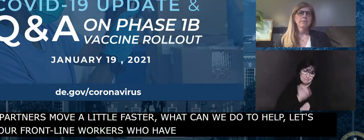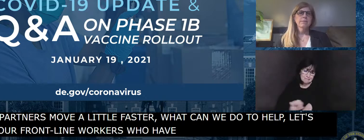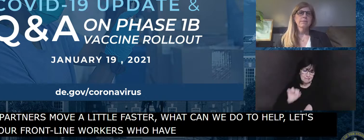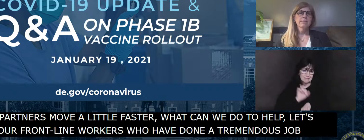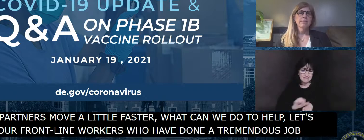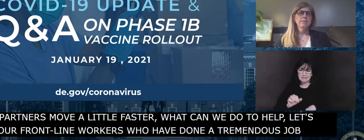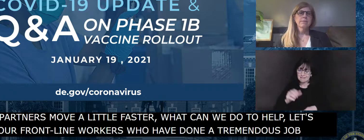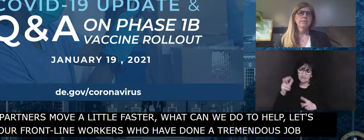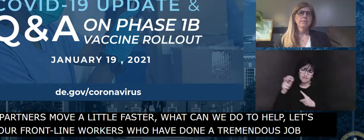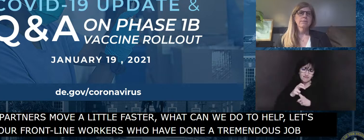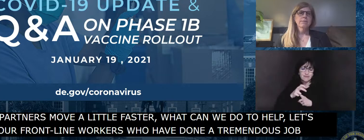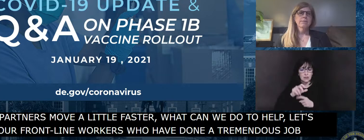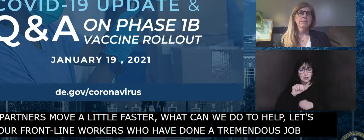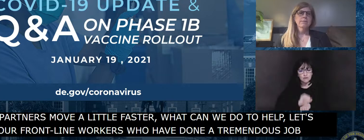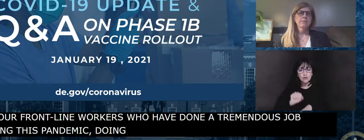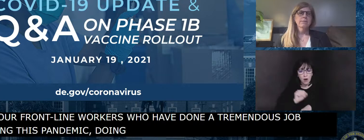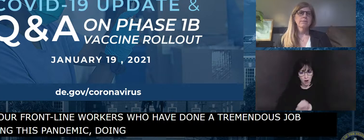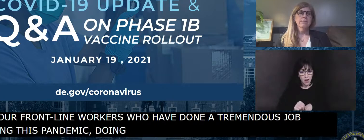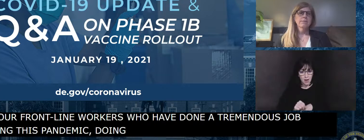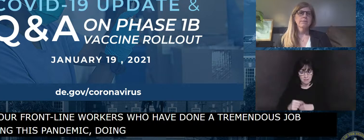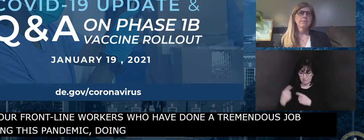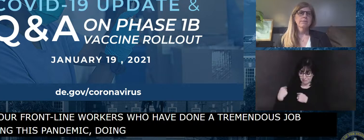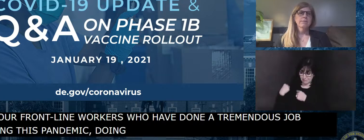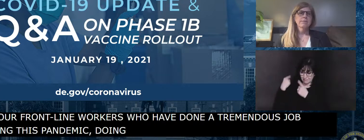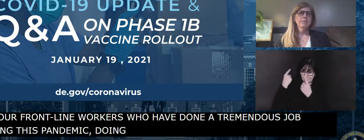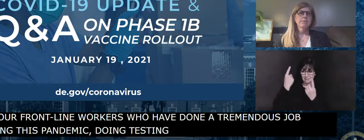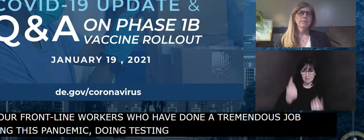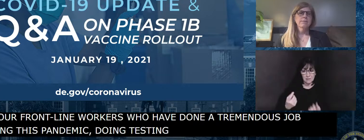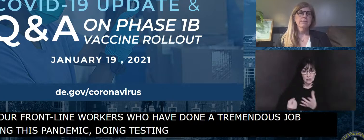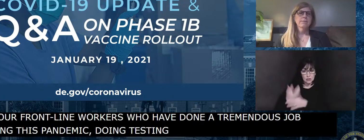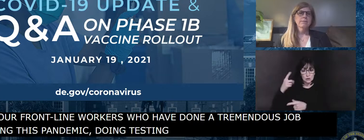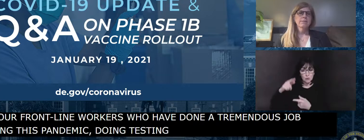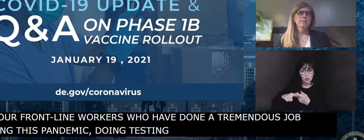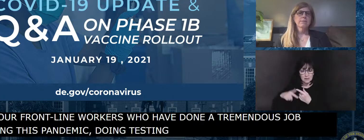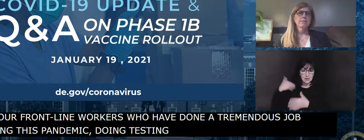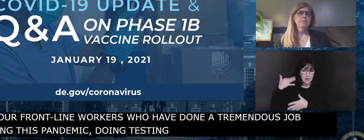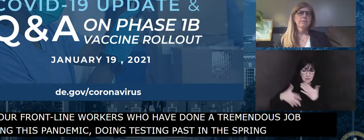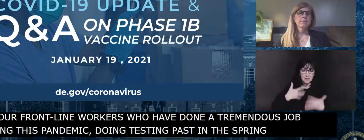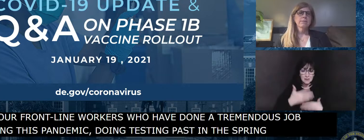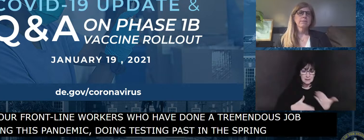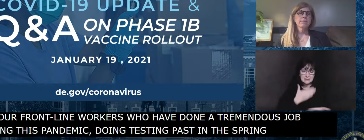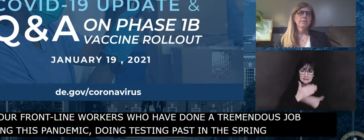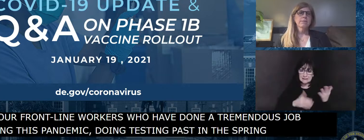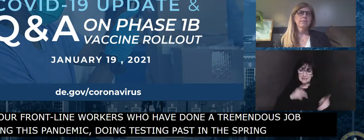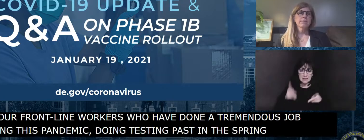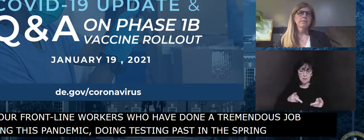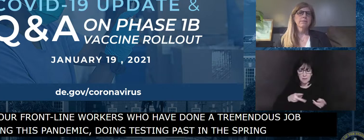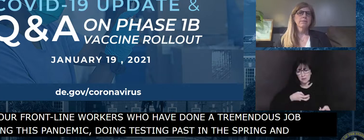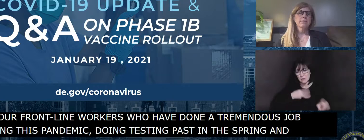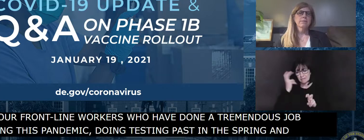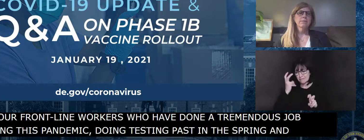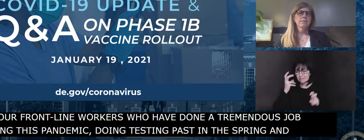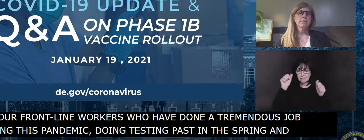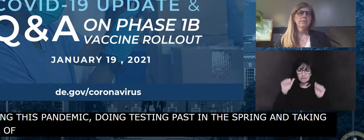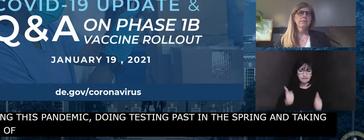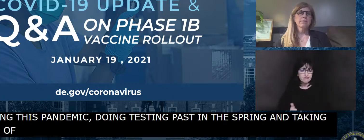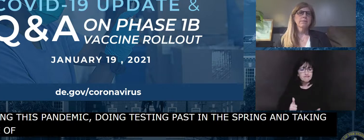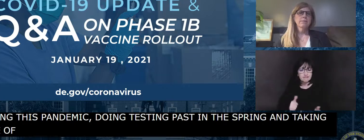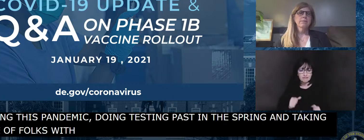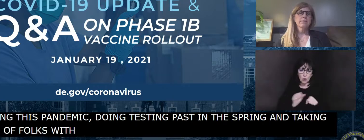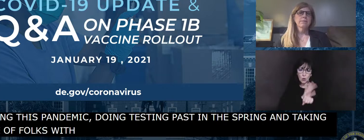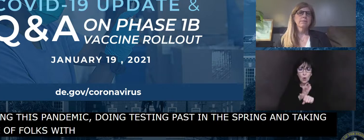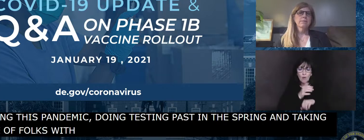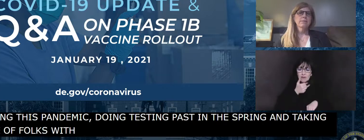spring, and then taking care of folks that presented with serious COVID-19 sickness. Over 1,000